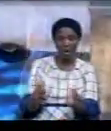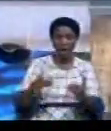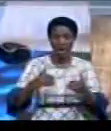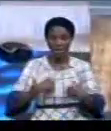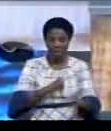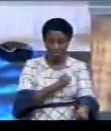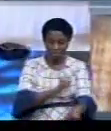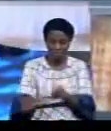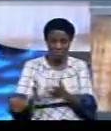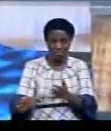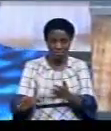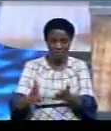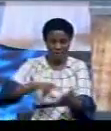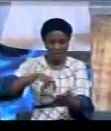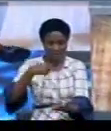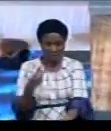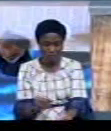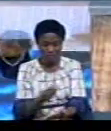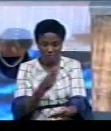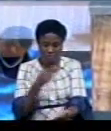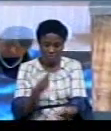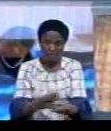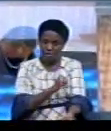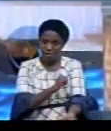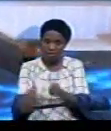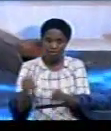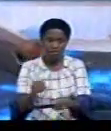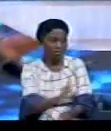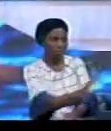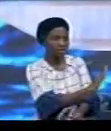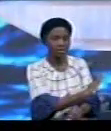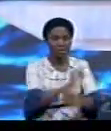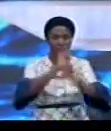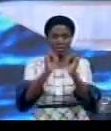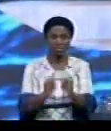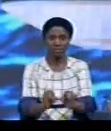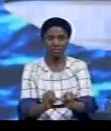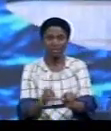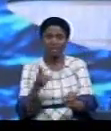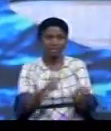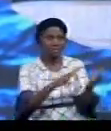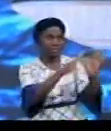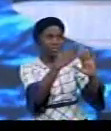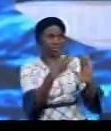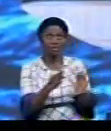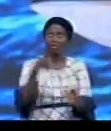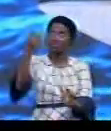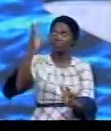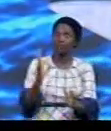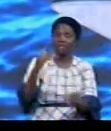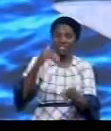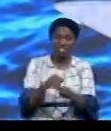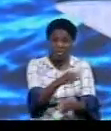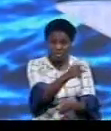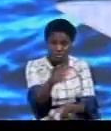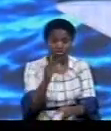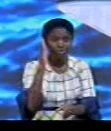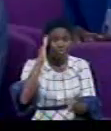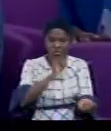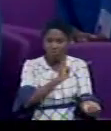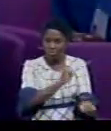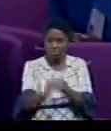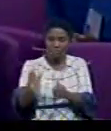knocked down, they are Dagon. The presence of the Word and the presence of God in you will knock down every